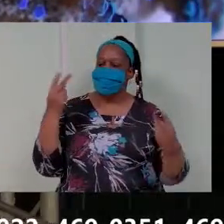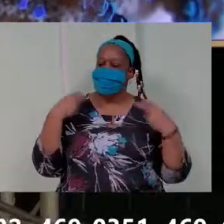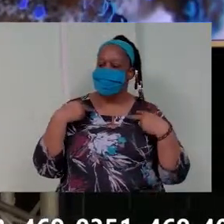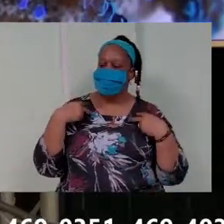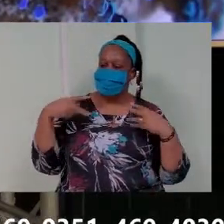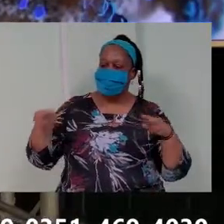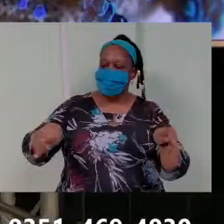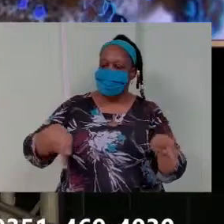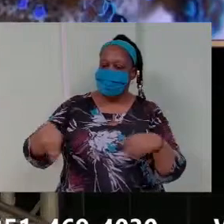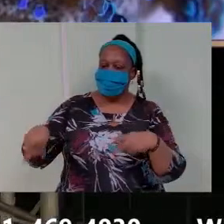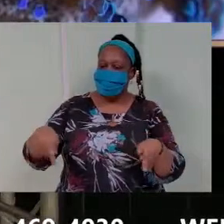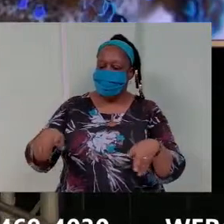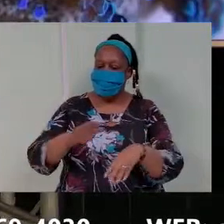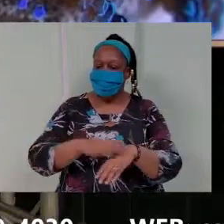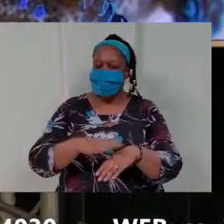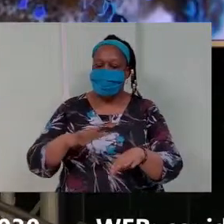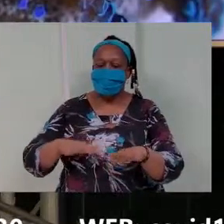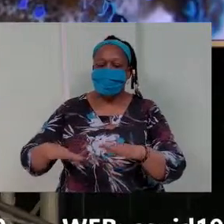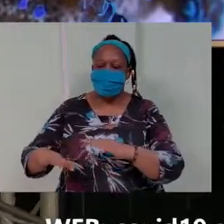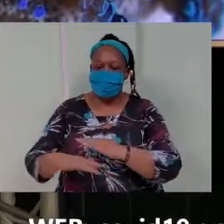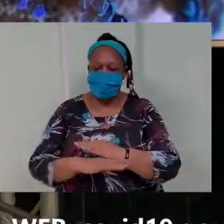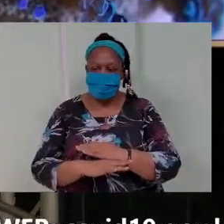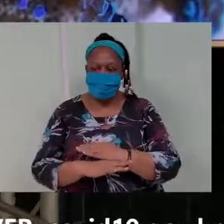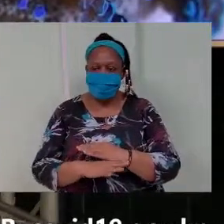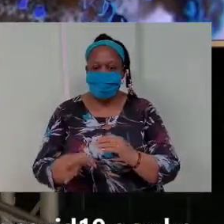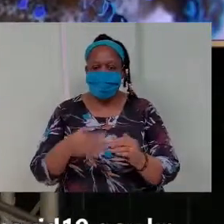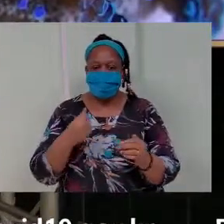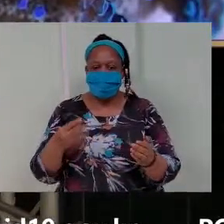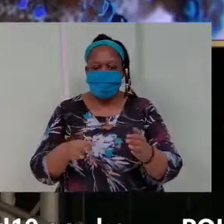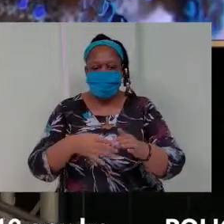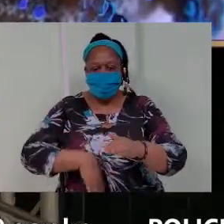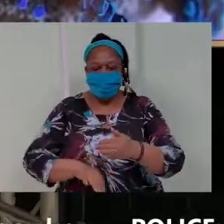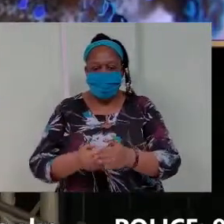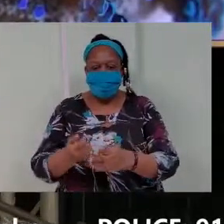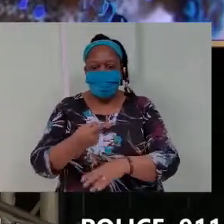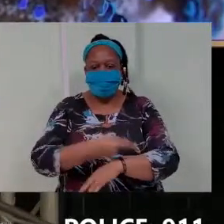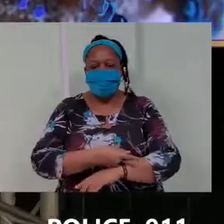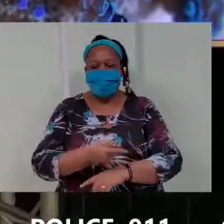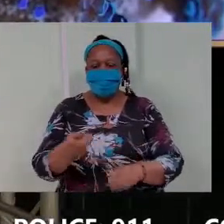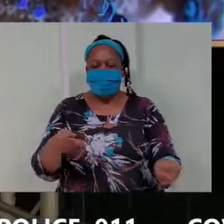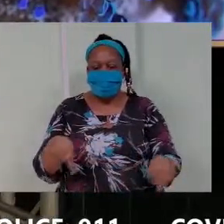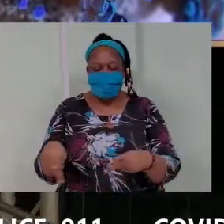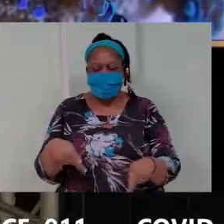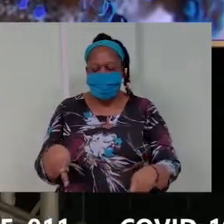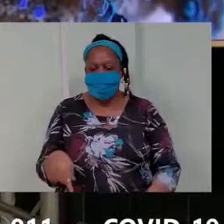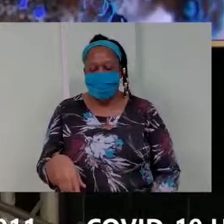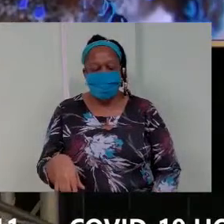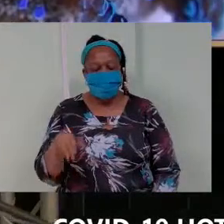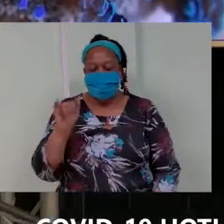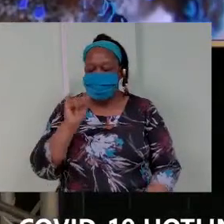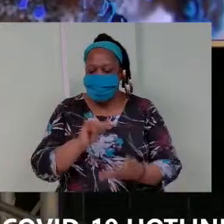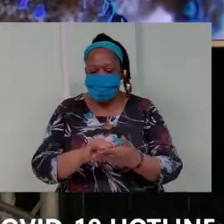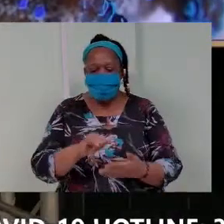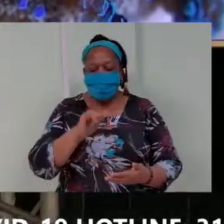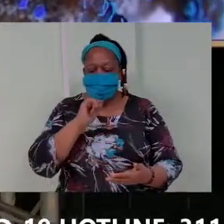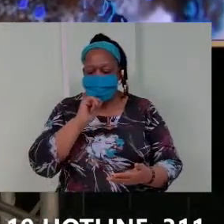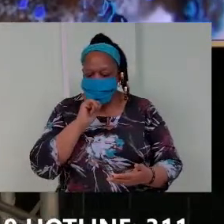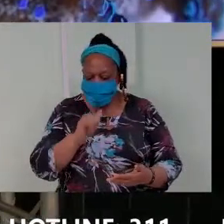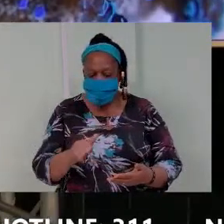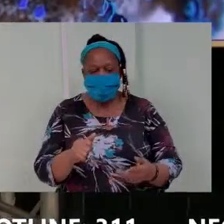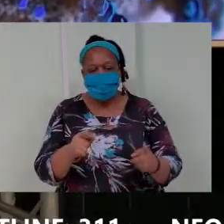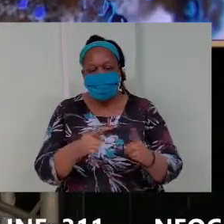having beach picnics and birthday parties. We remind the public that such activities are